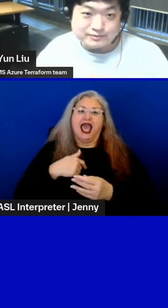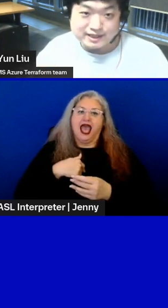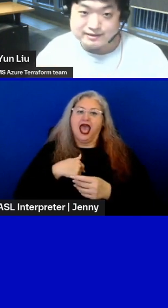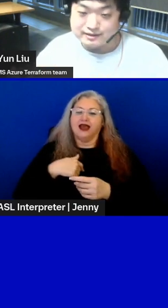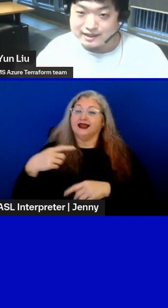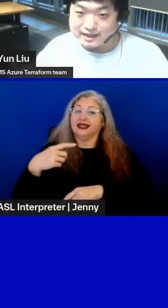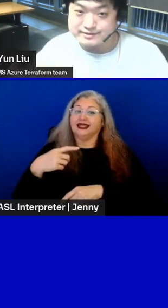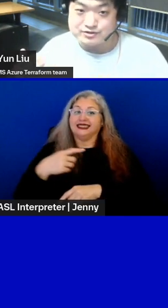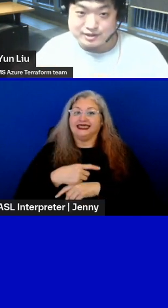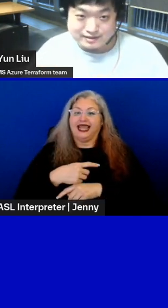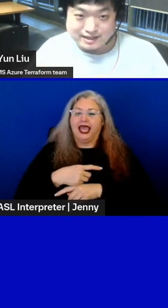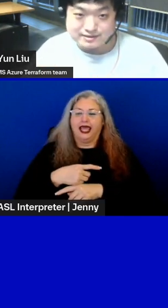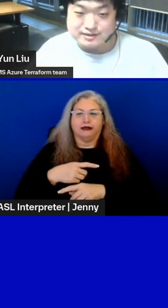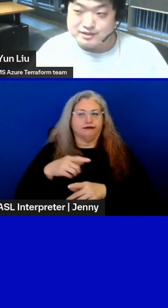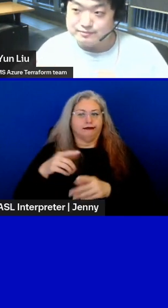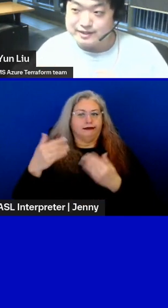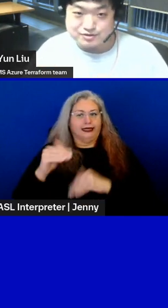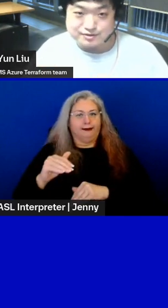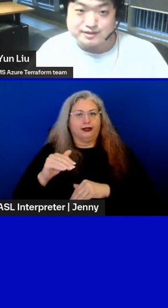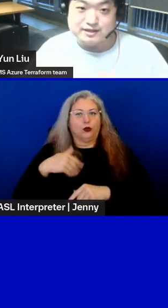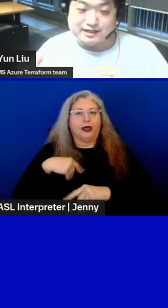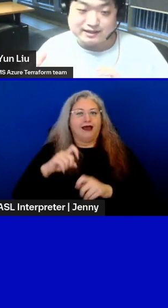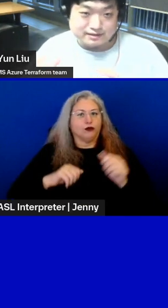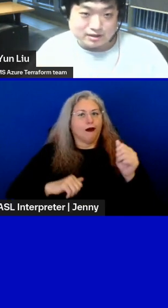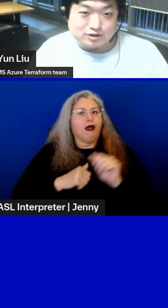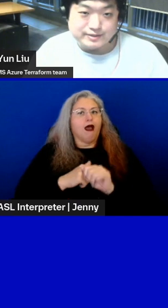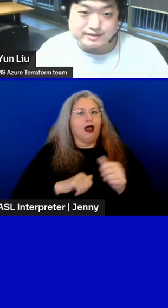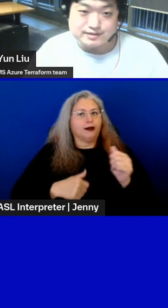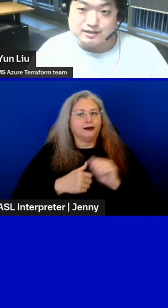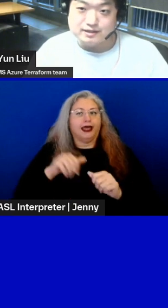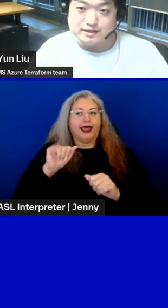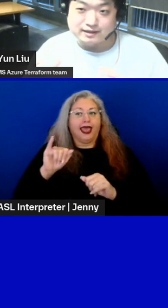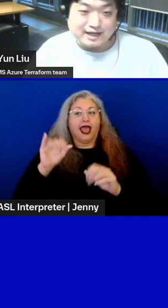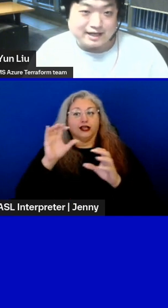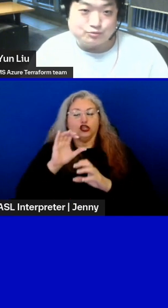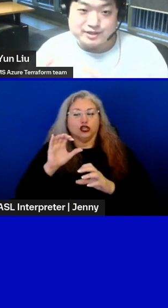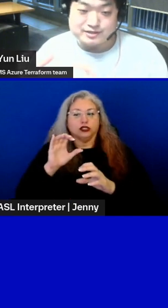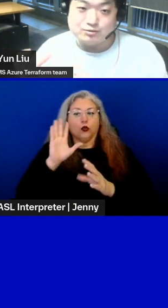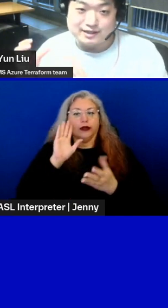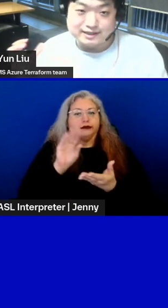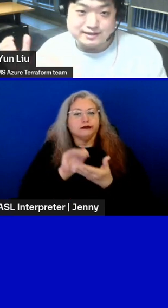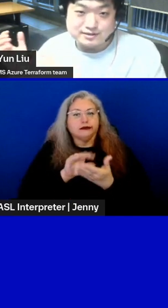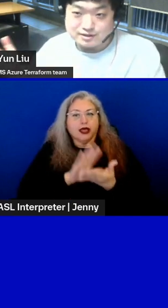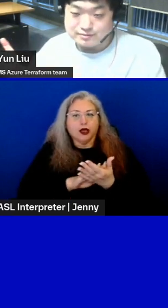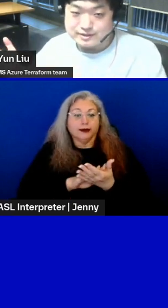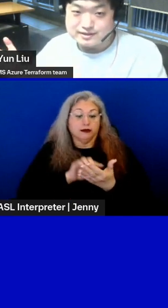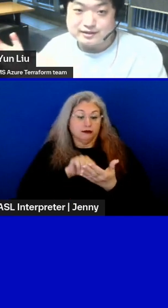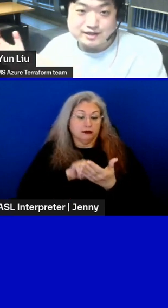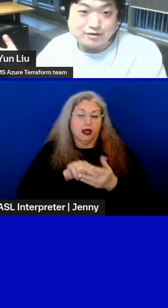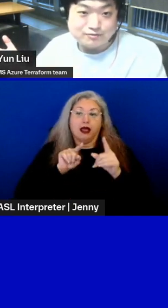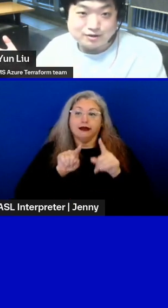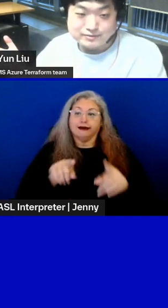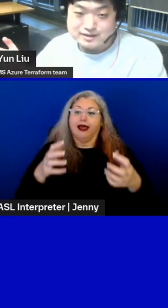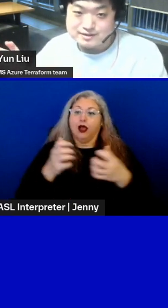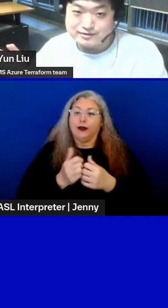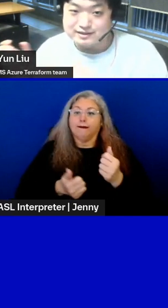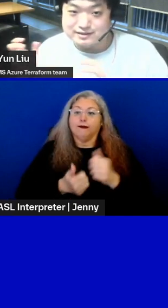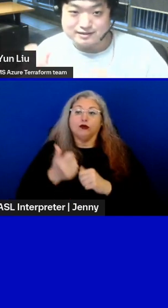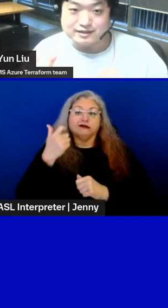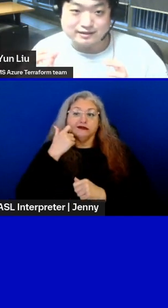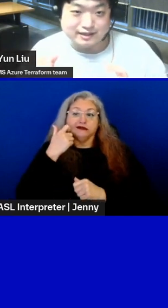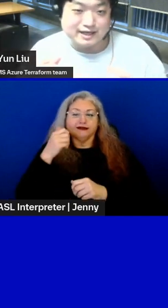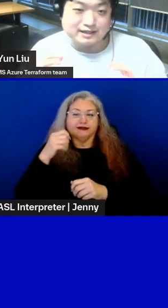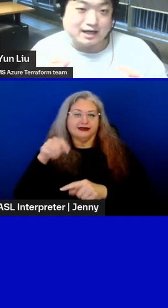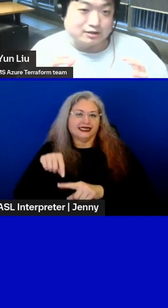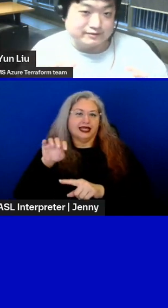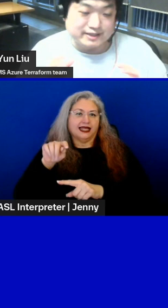regularly update the AI search index to make sure that it documents align with our latest documents in Terraform. So it